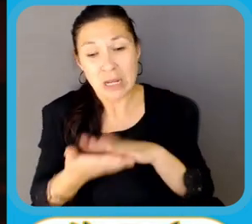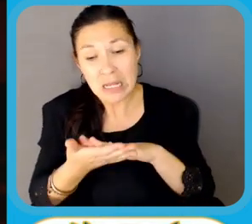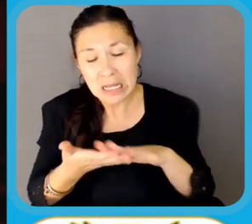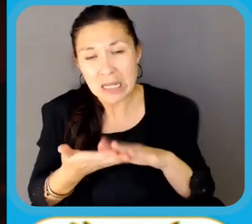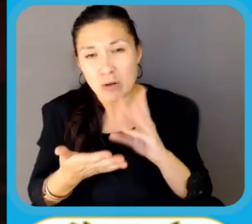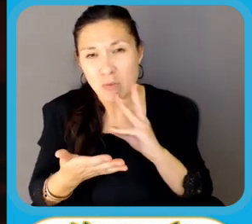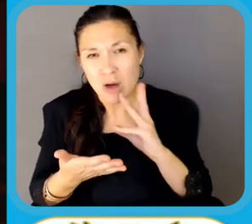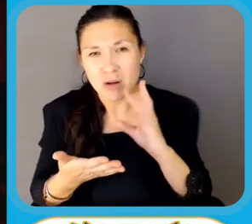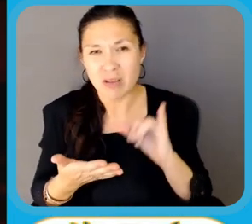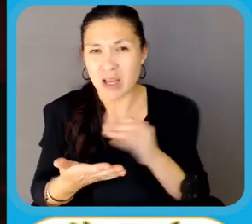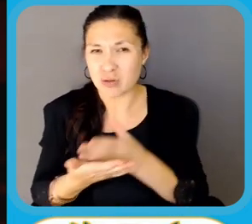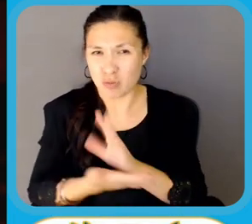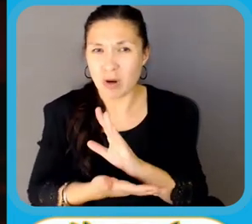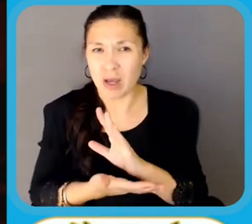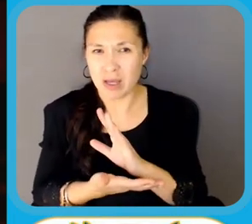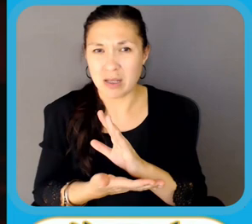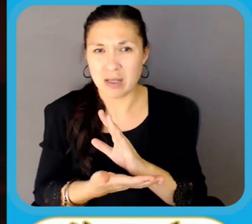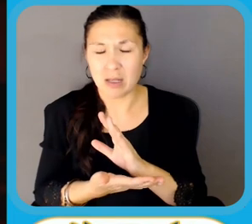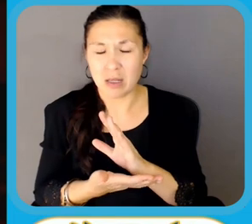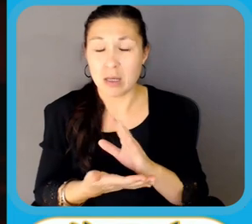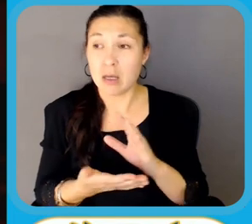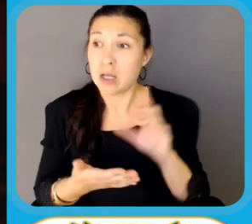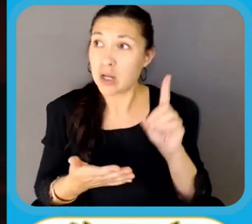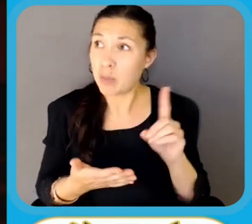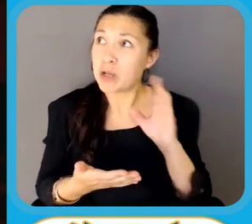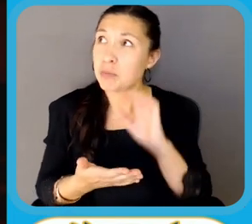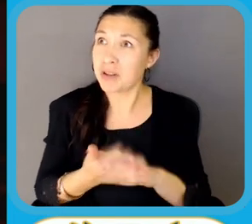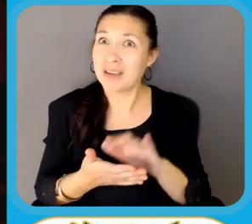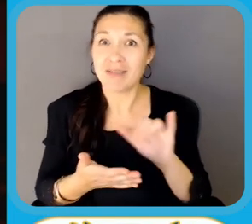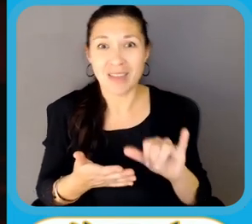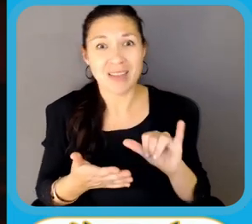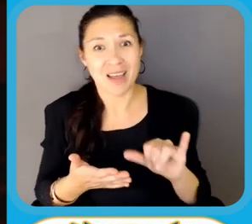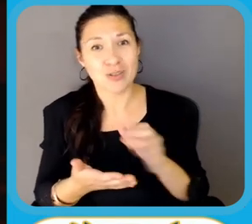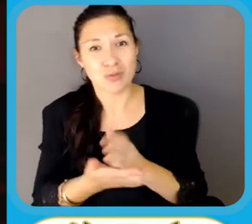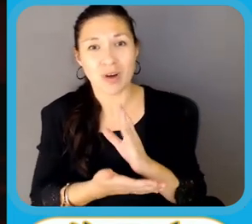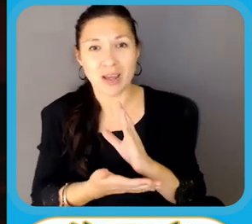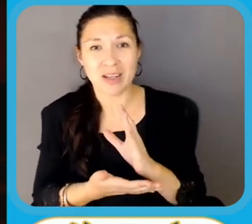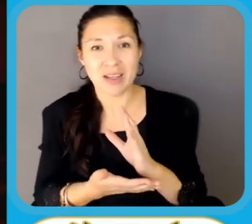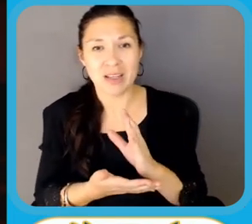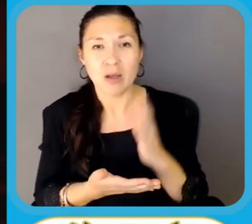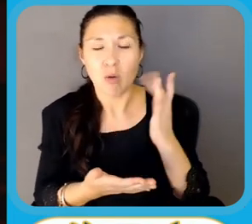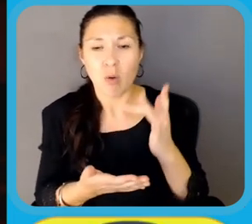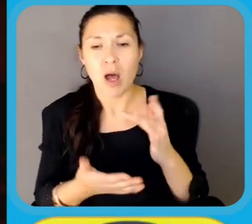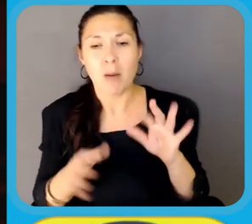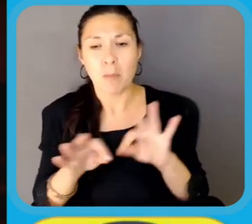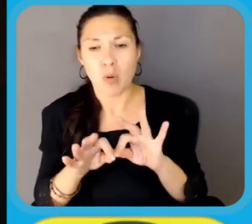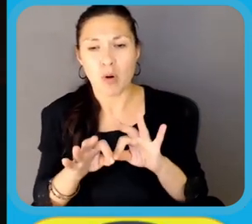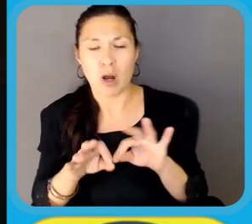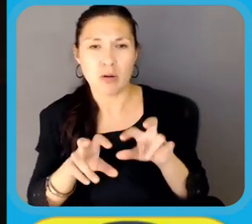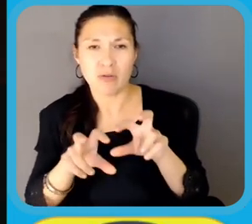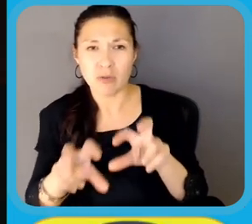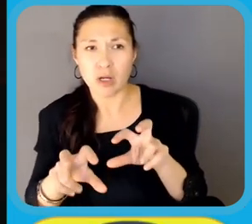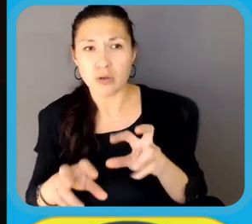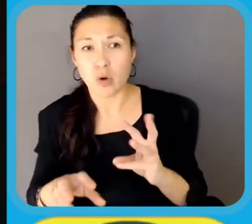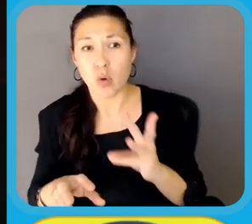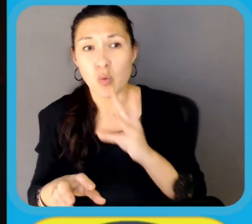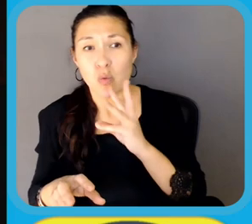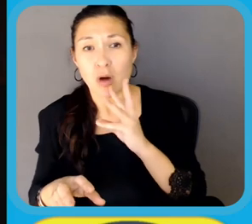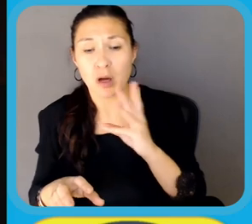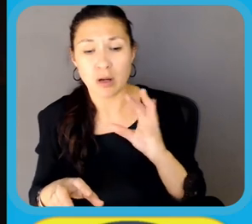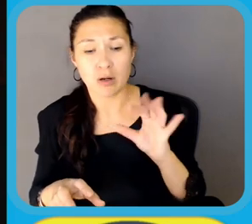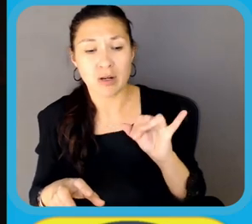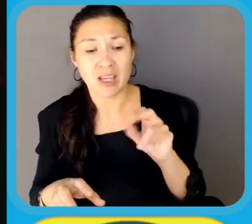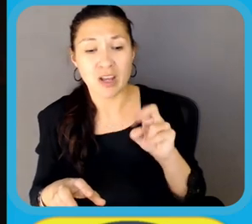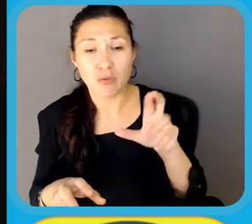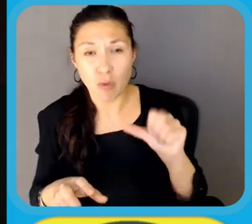believe that clean water is a right. And that's why we've got to invest in water infrastructure. As Democrats,